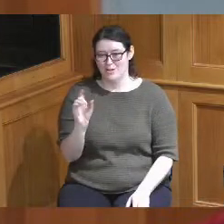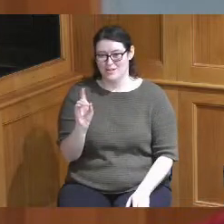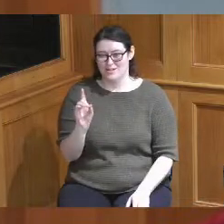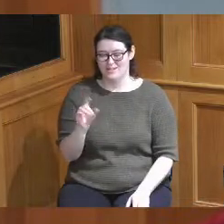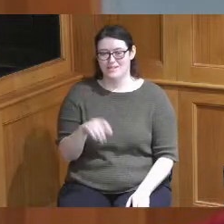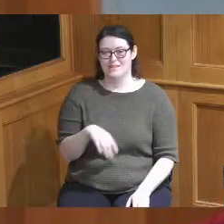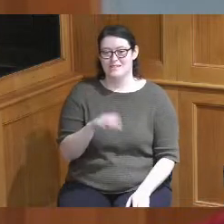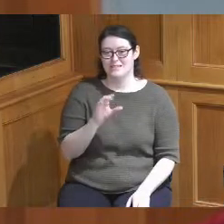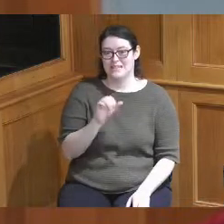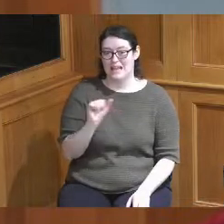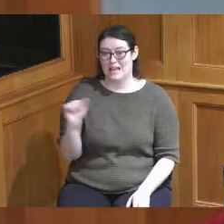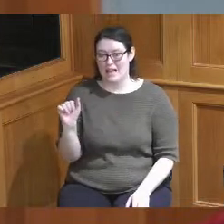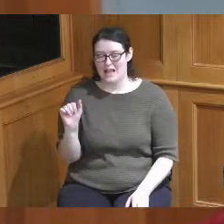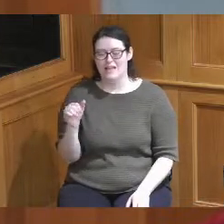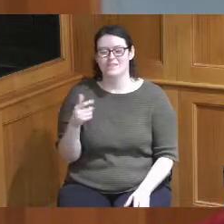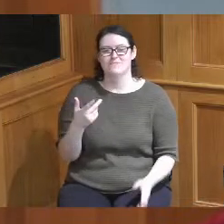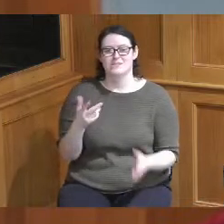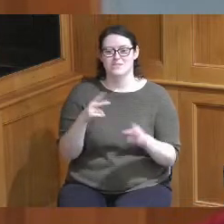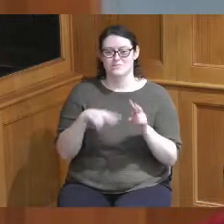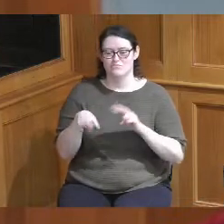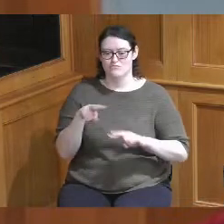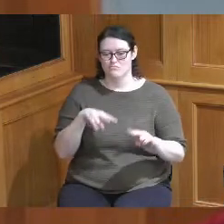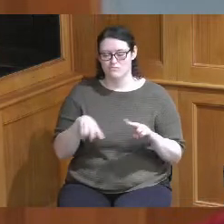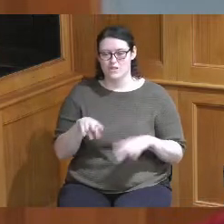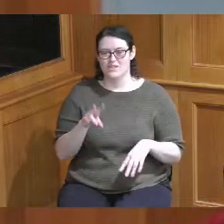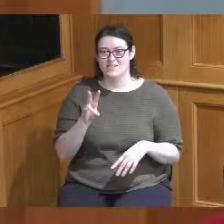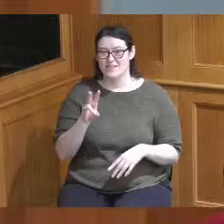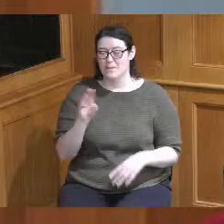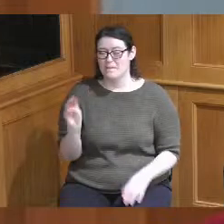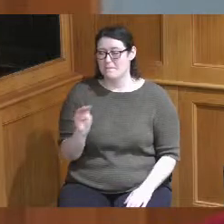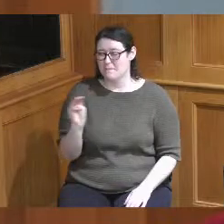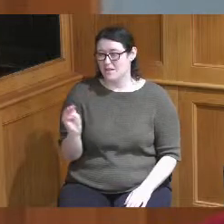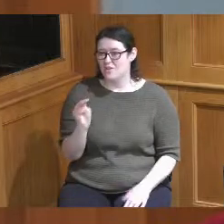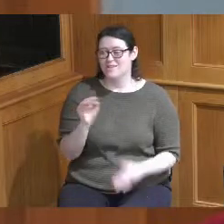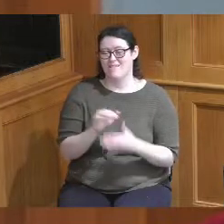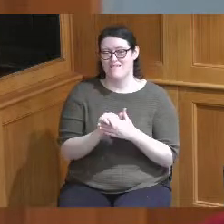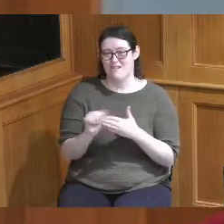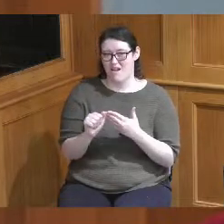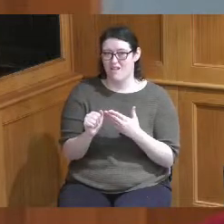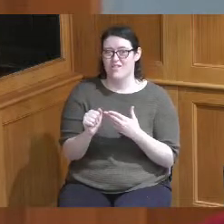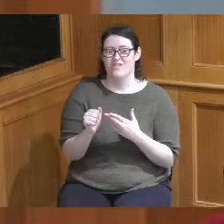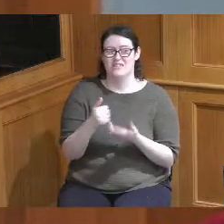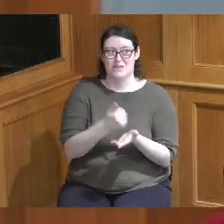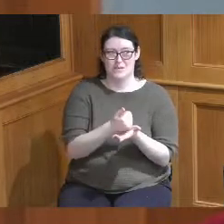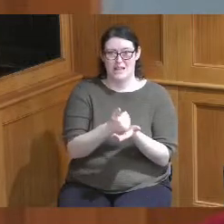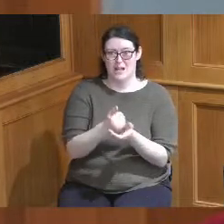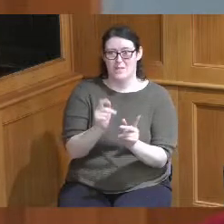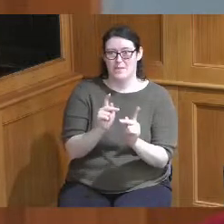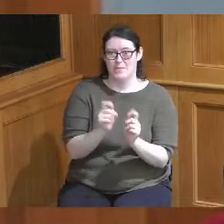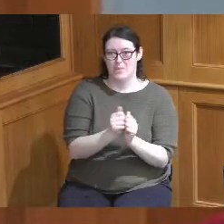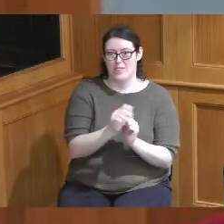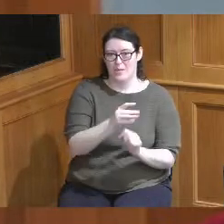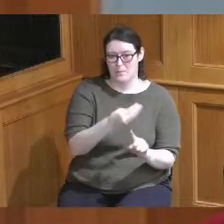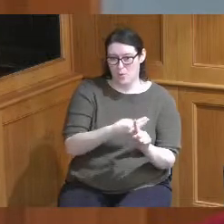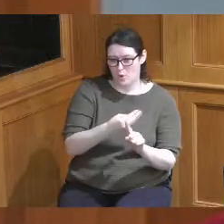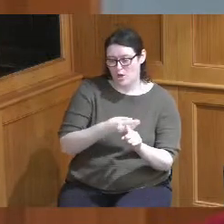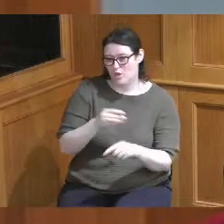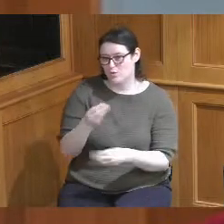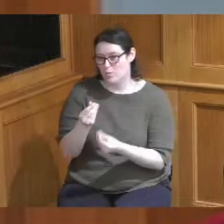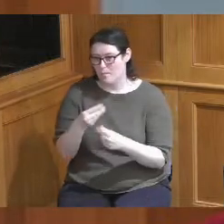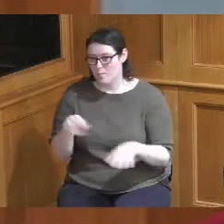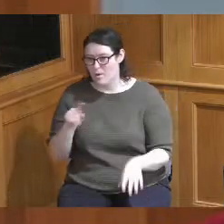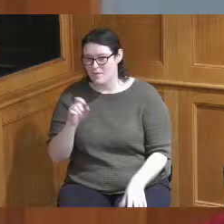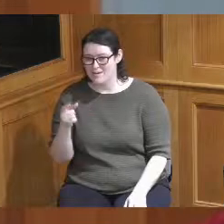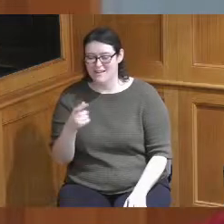CAA oversaw over $7 million in mortgage and property tax assistance, keeping almost 1,000 clients in their homes